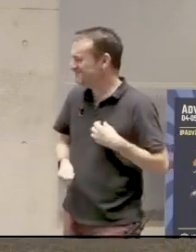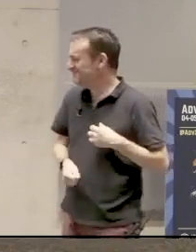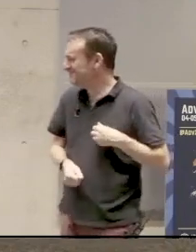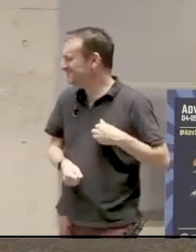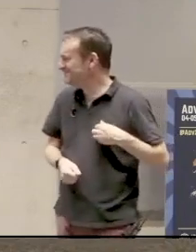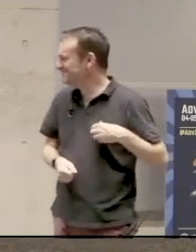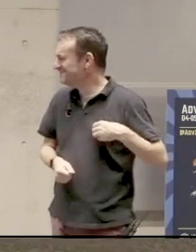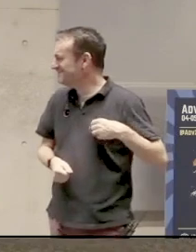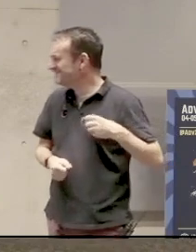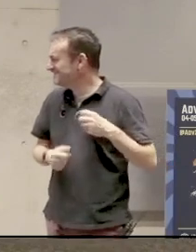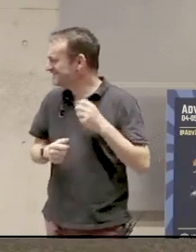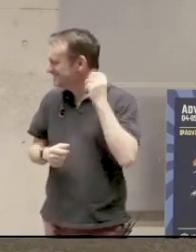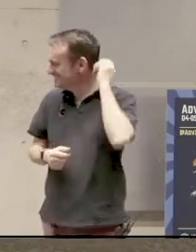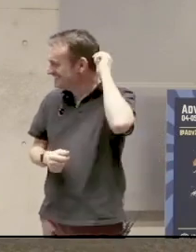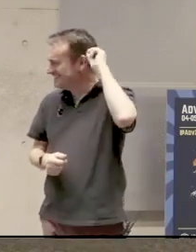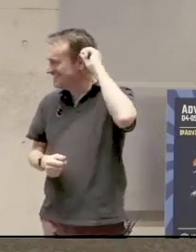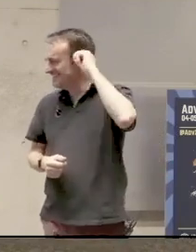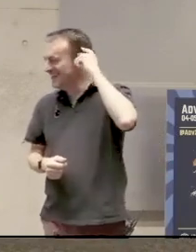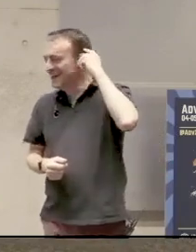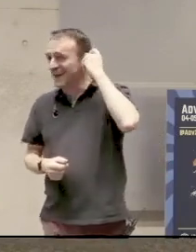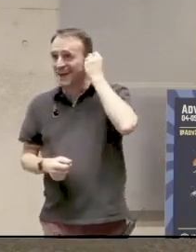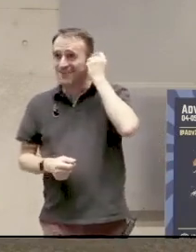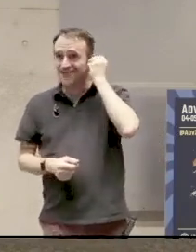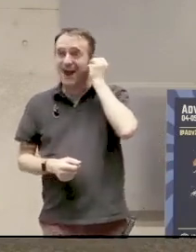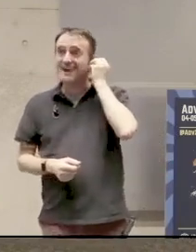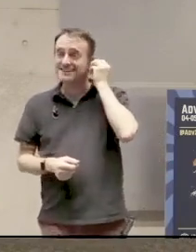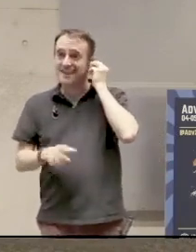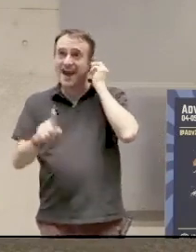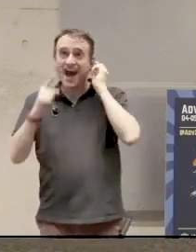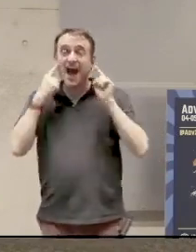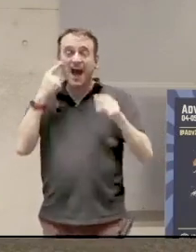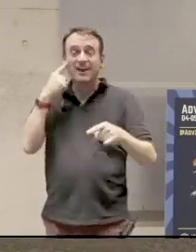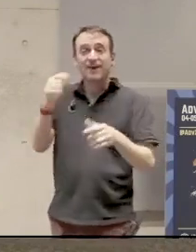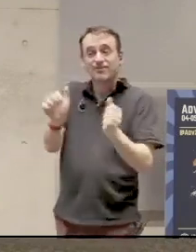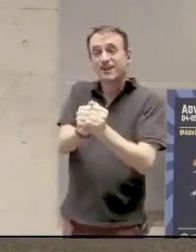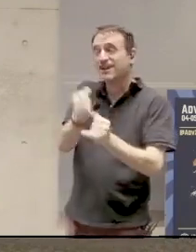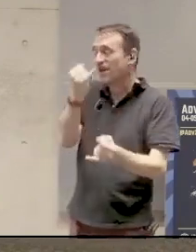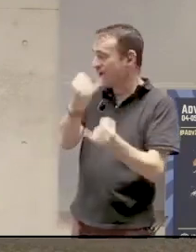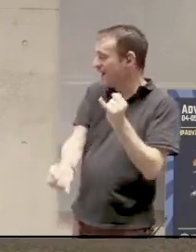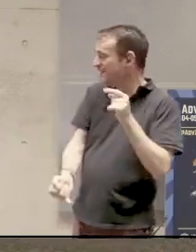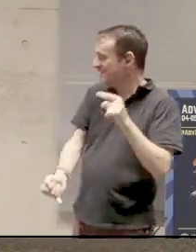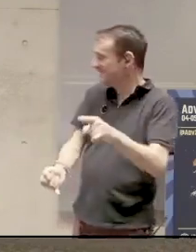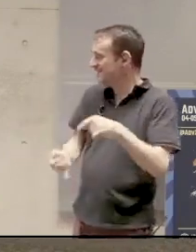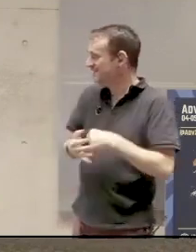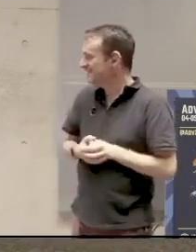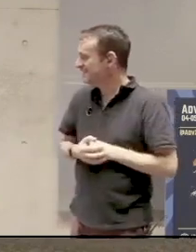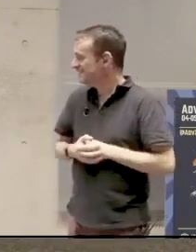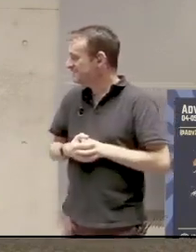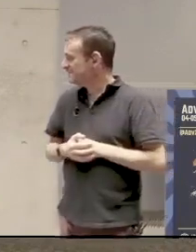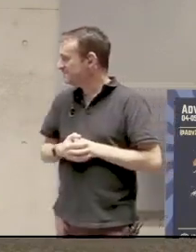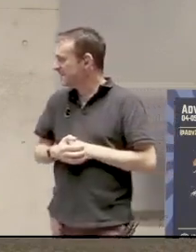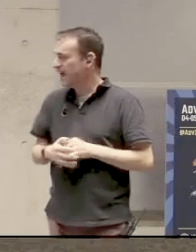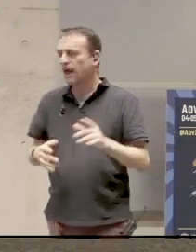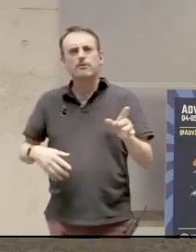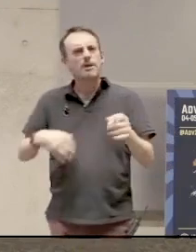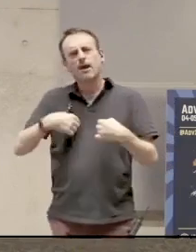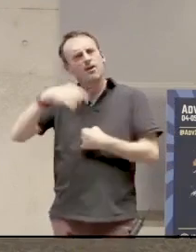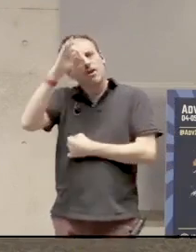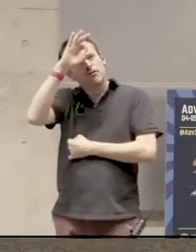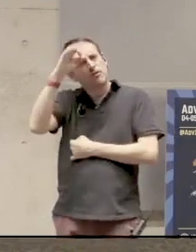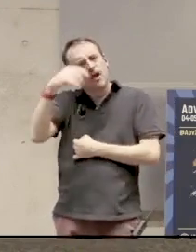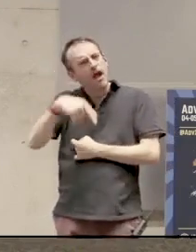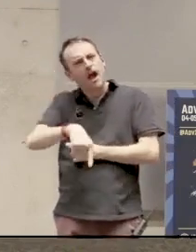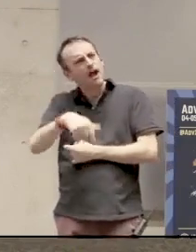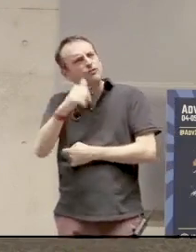They seem more scathing. I'm sorry, Giles. That was quite a scathing applause. Now, you'll have to excuse my ignorance. I'm not familiar